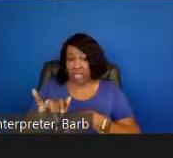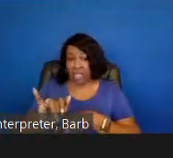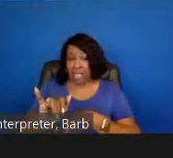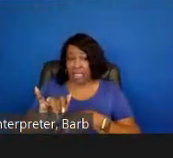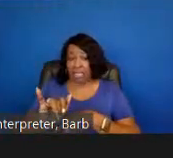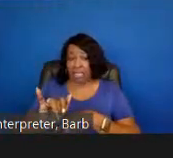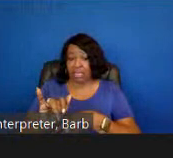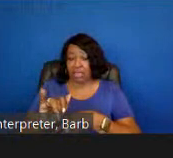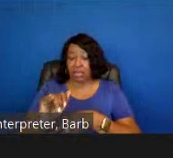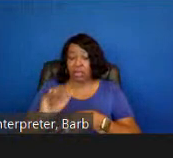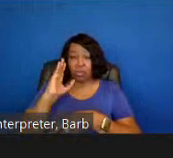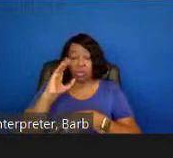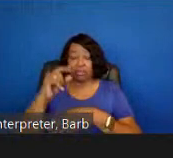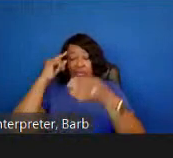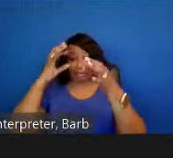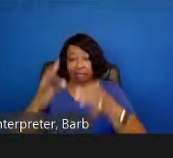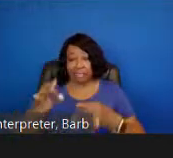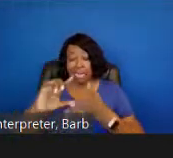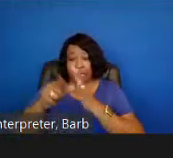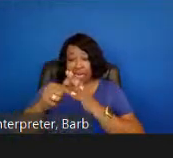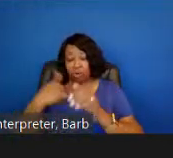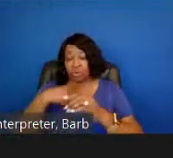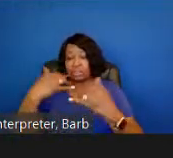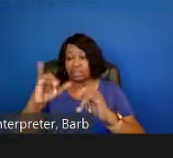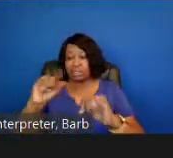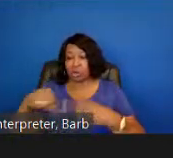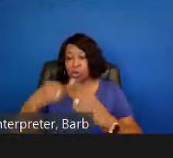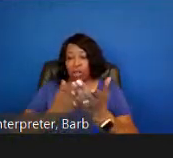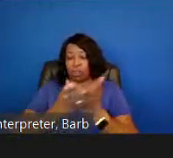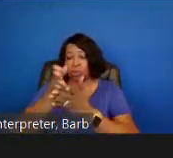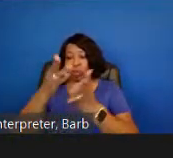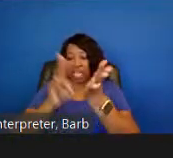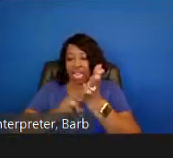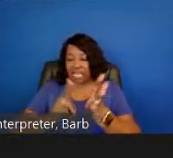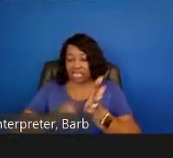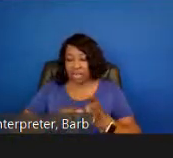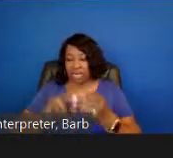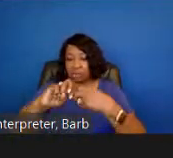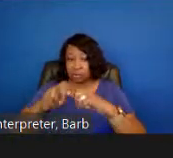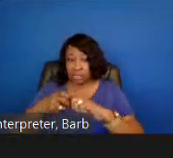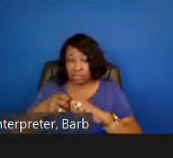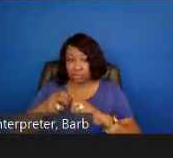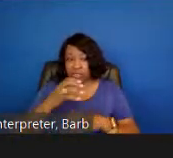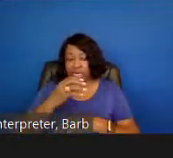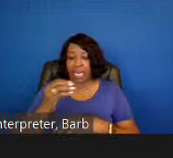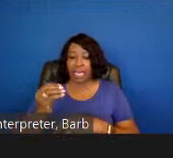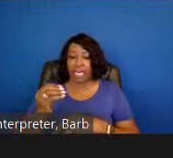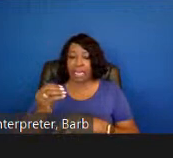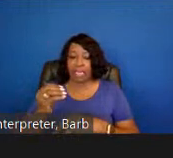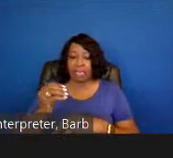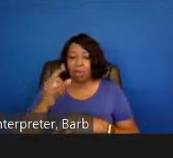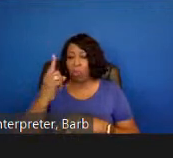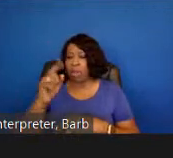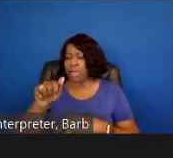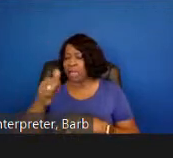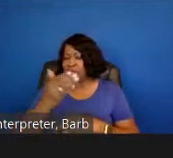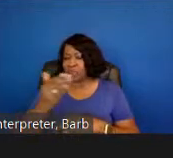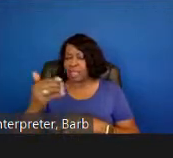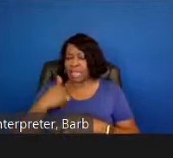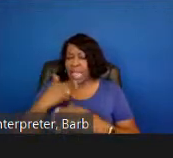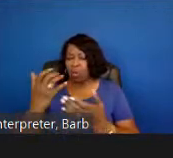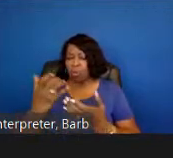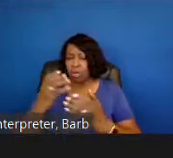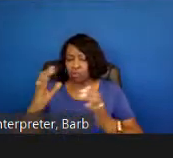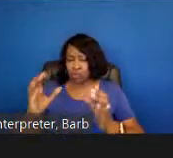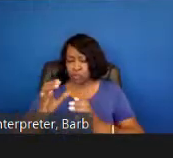to be determined. We're still going through the contracting issues. And then the one other thing I would like to do is